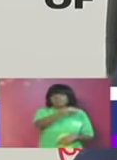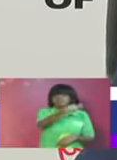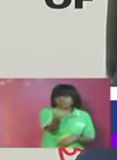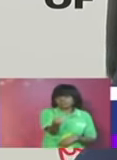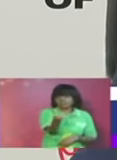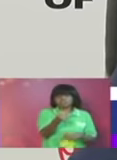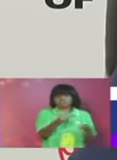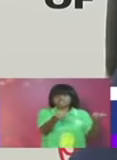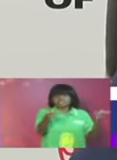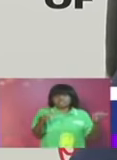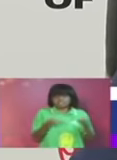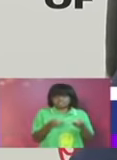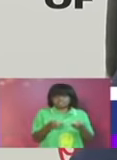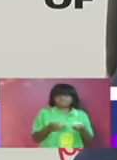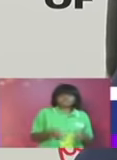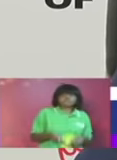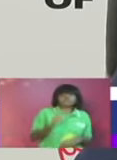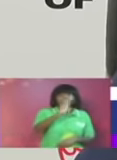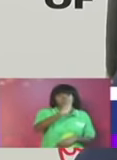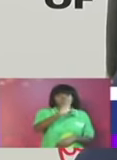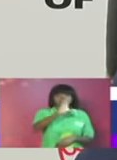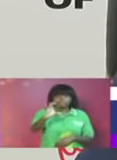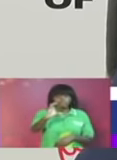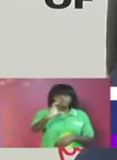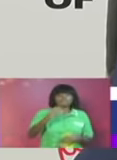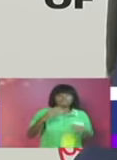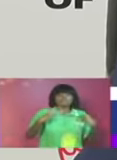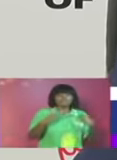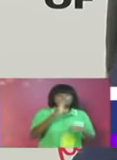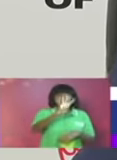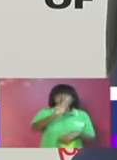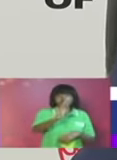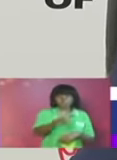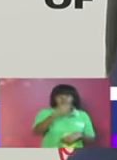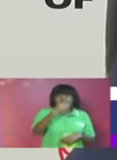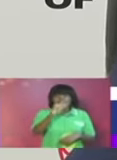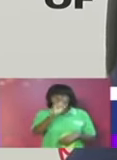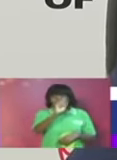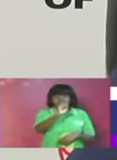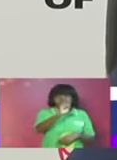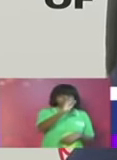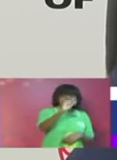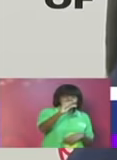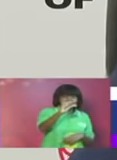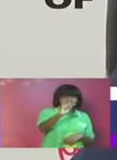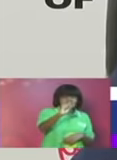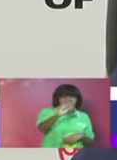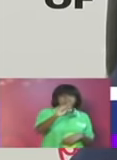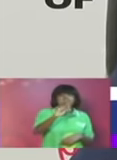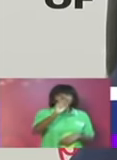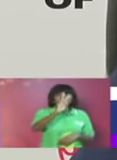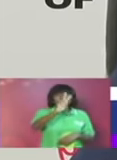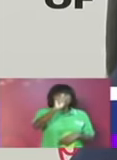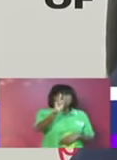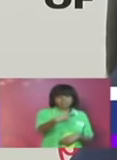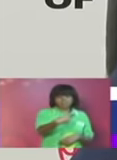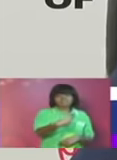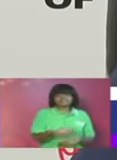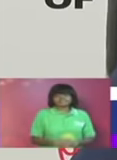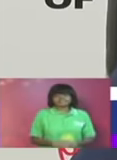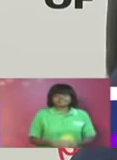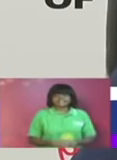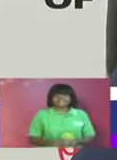allocated 4,000 doses. Sangre Grande Civic Center, 2,000 doses. Mayaro